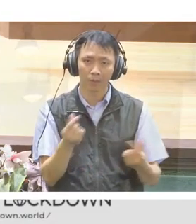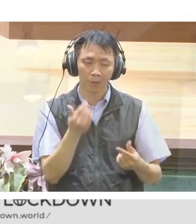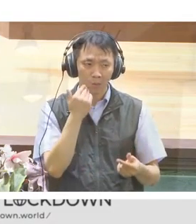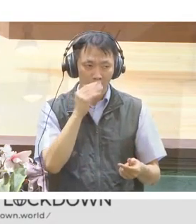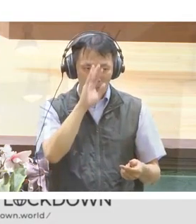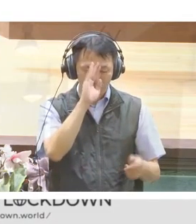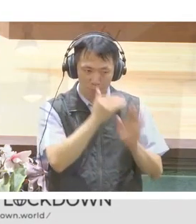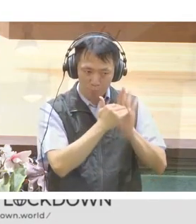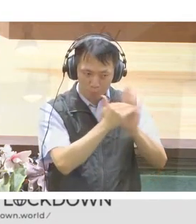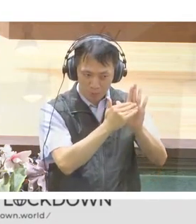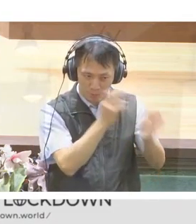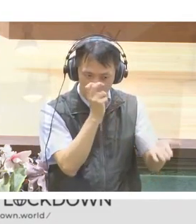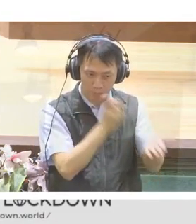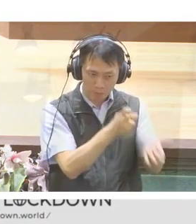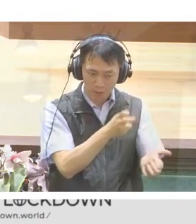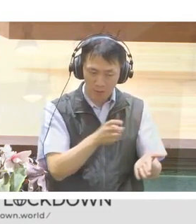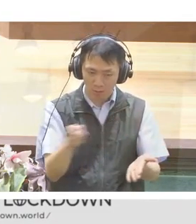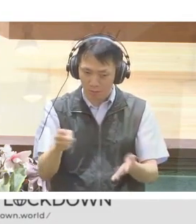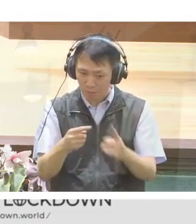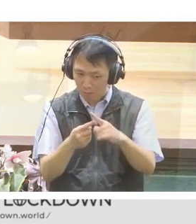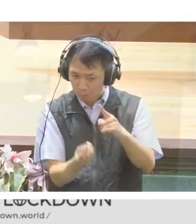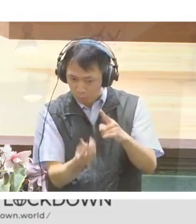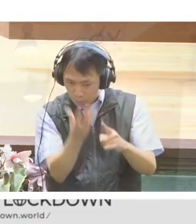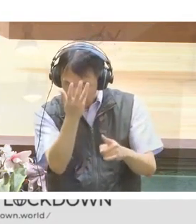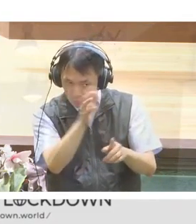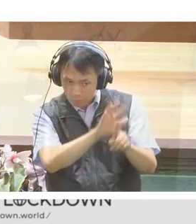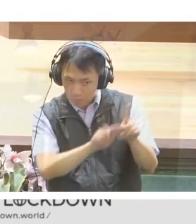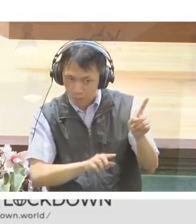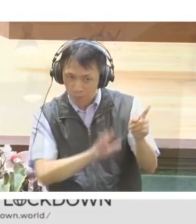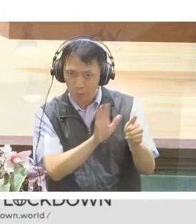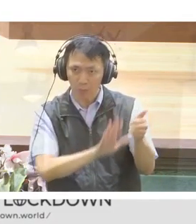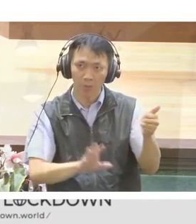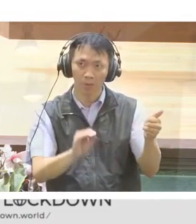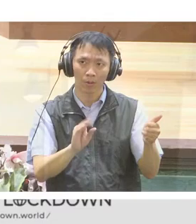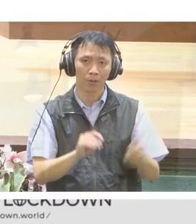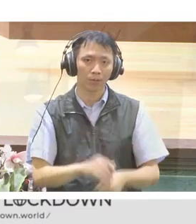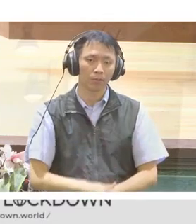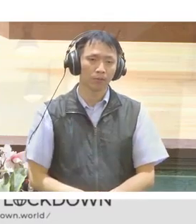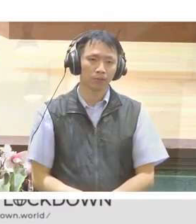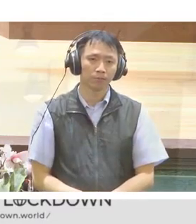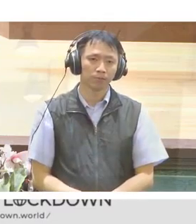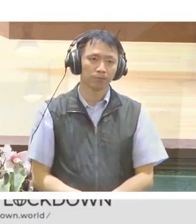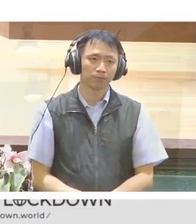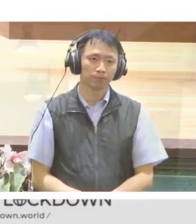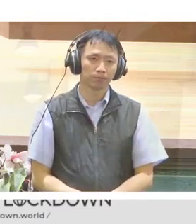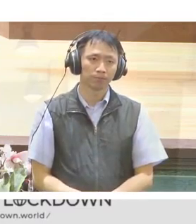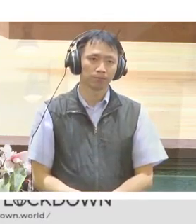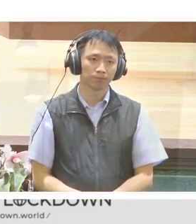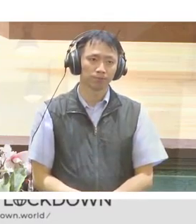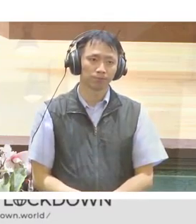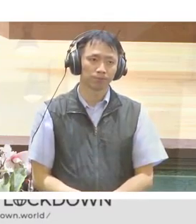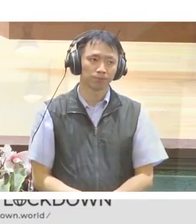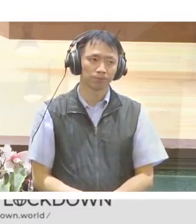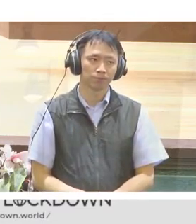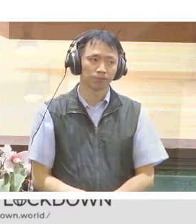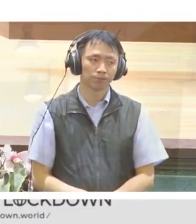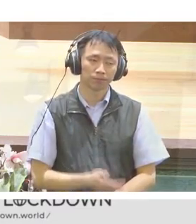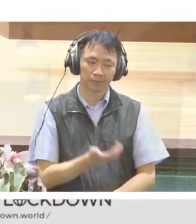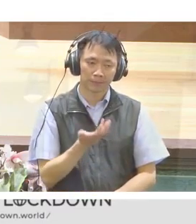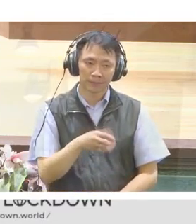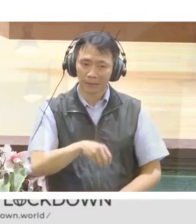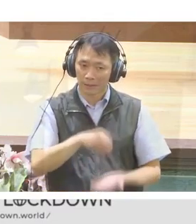of cases? We've had a lot of challenges, and I think Mandy was starting to talk about some of those challenges. Similar